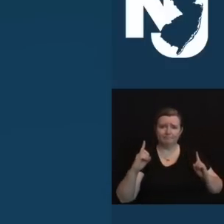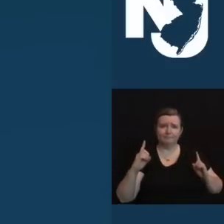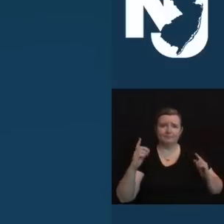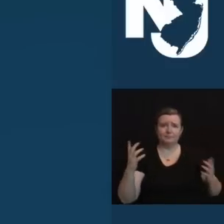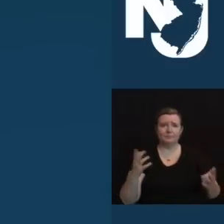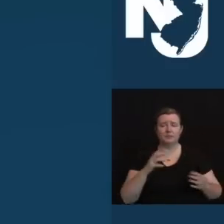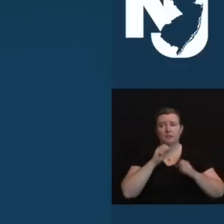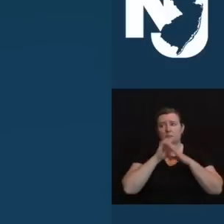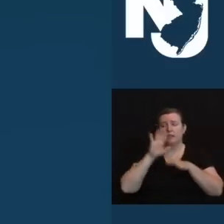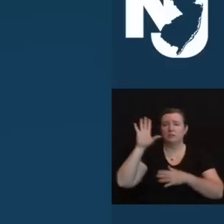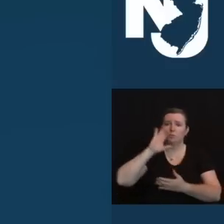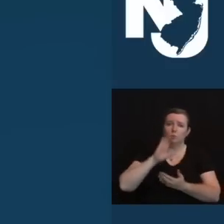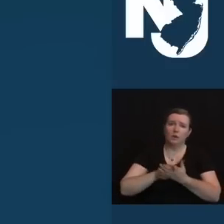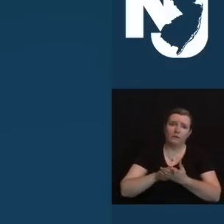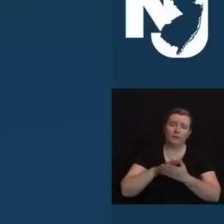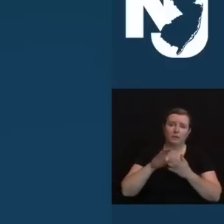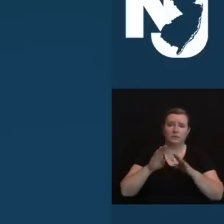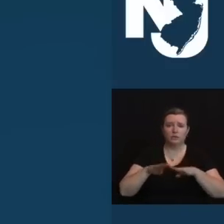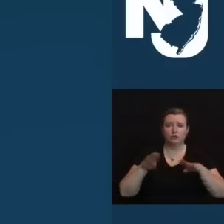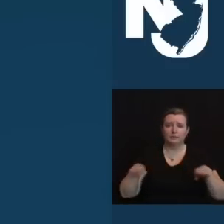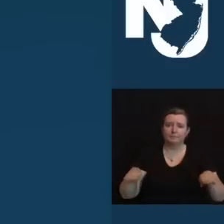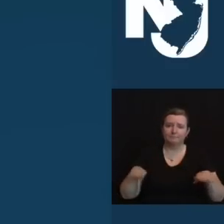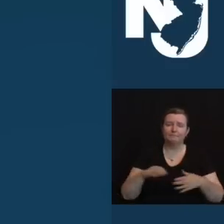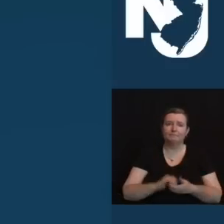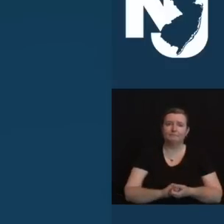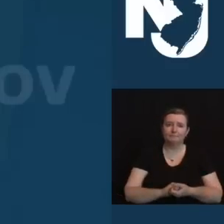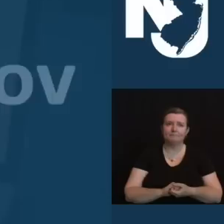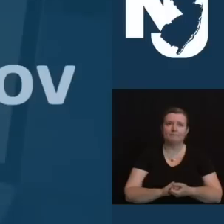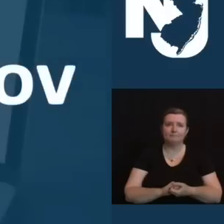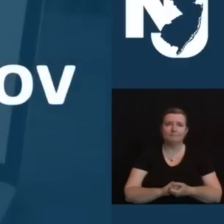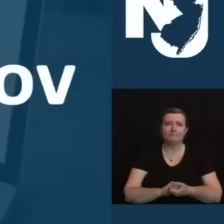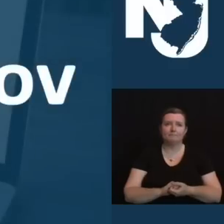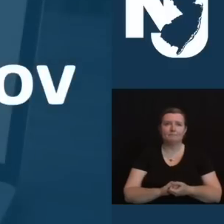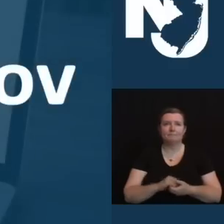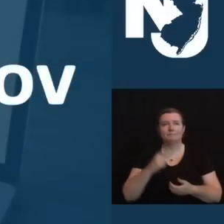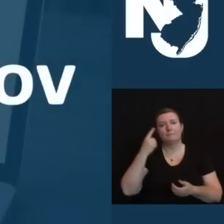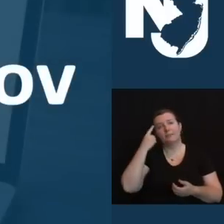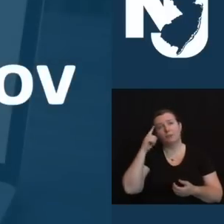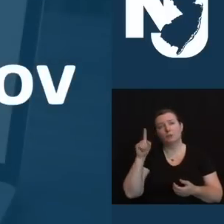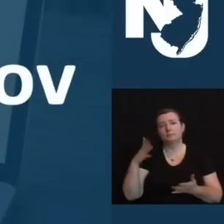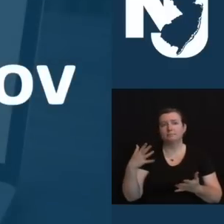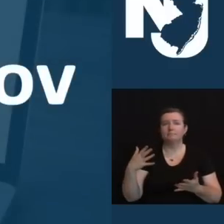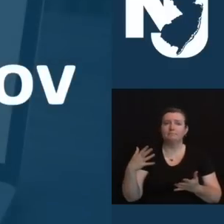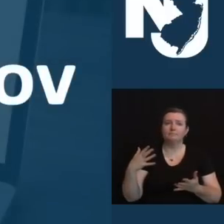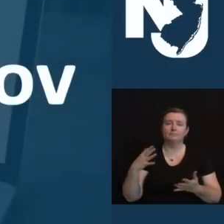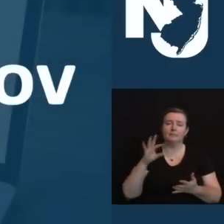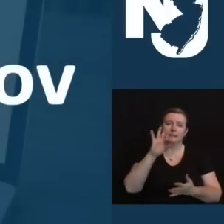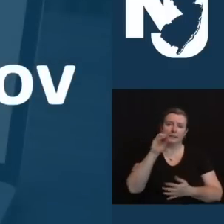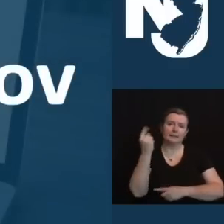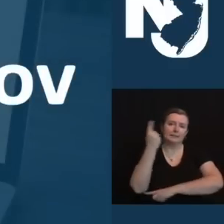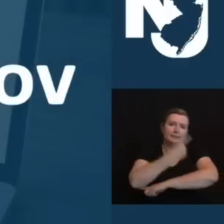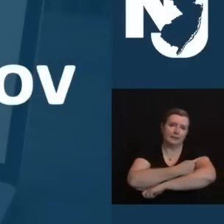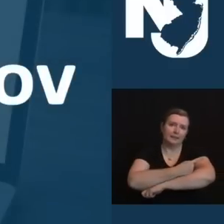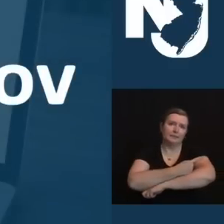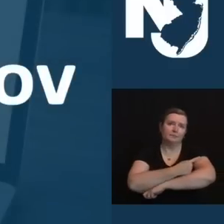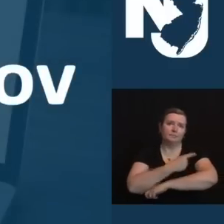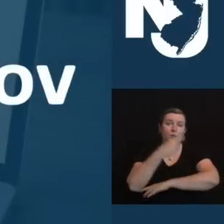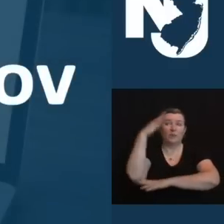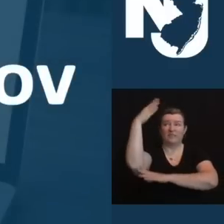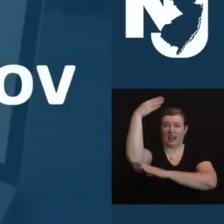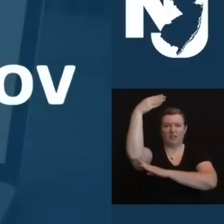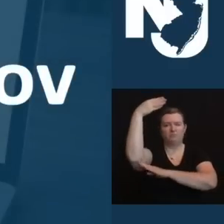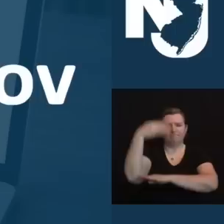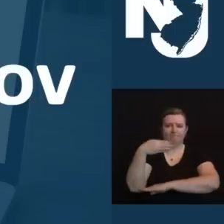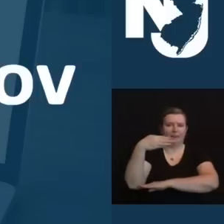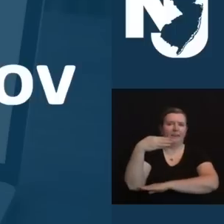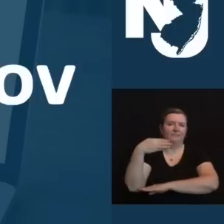and Malicio and their families. For each of the past 90 days, our flags have been at half-staff for every New